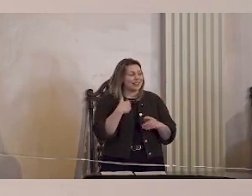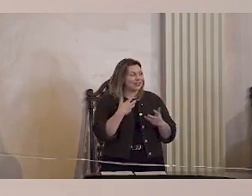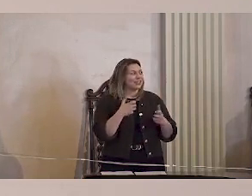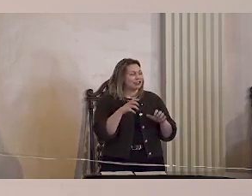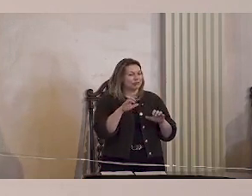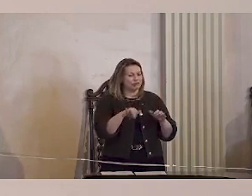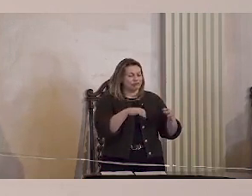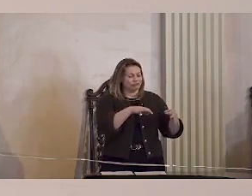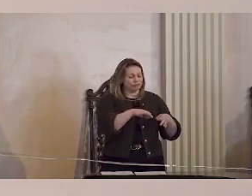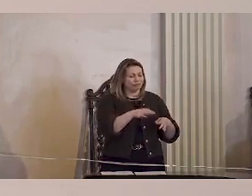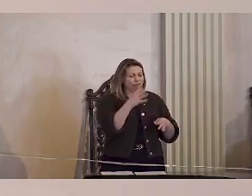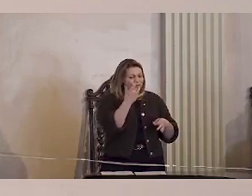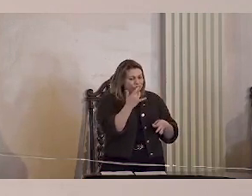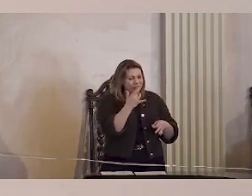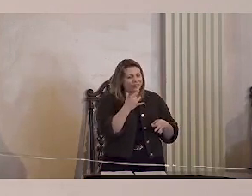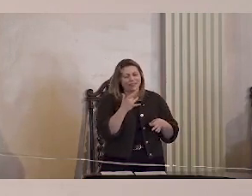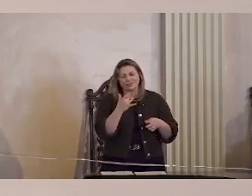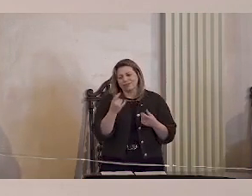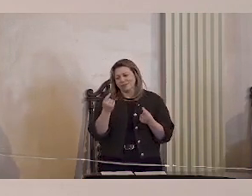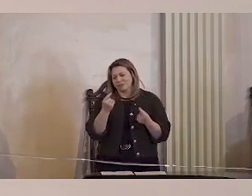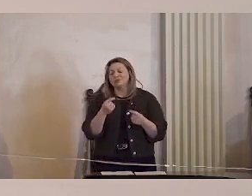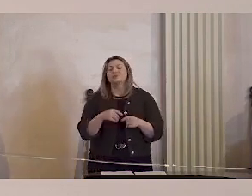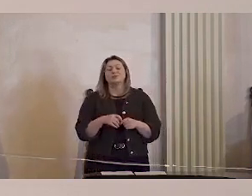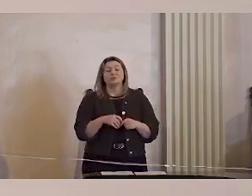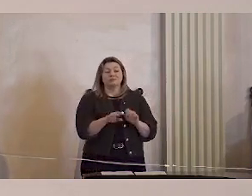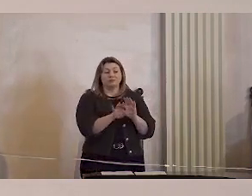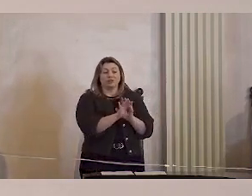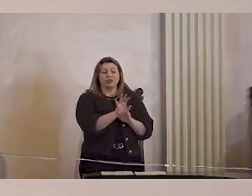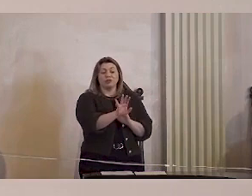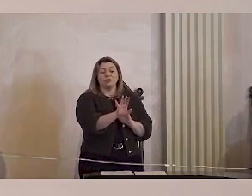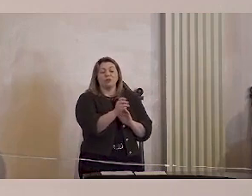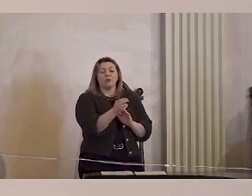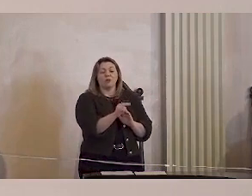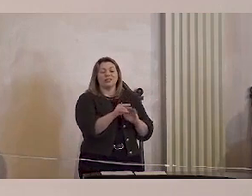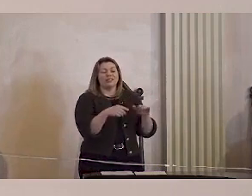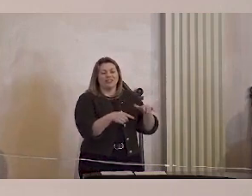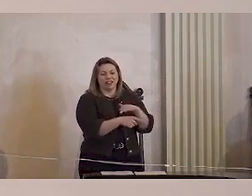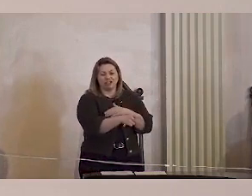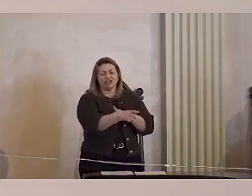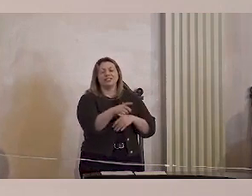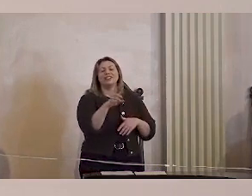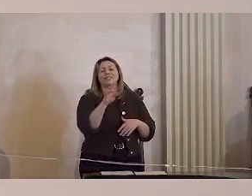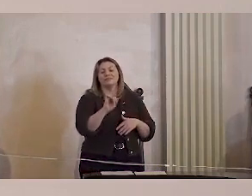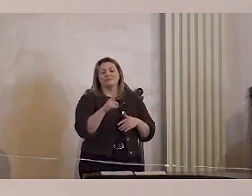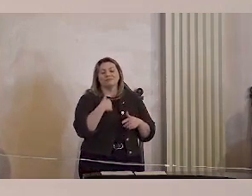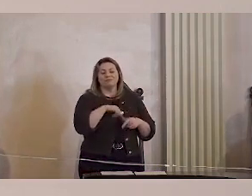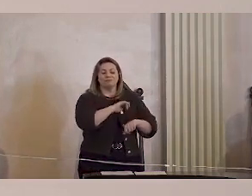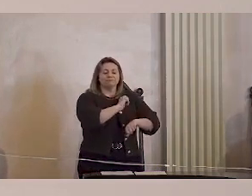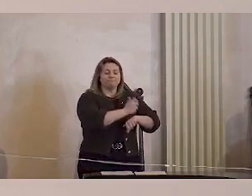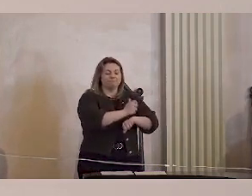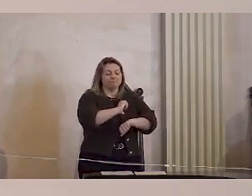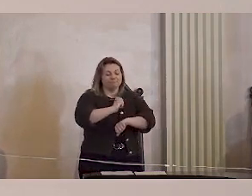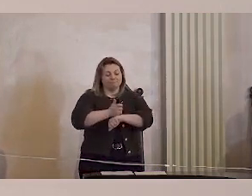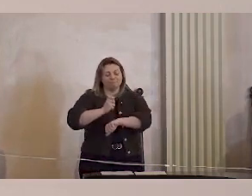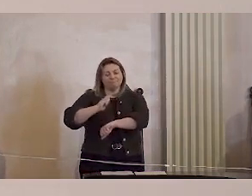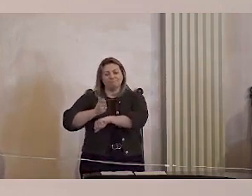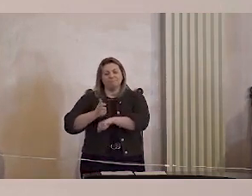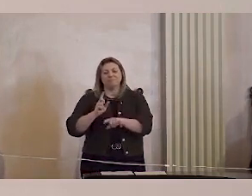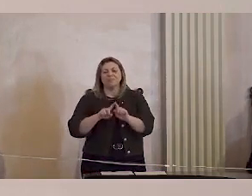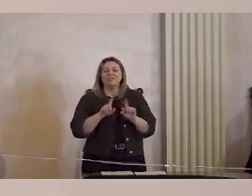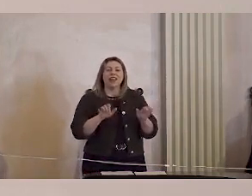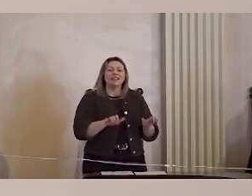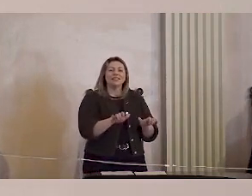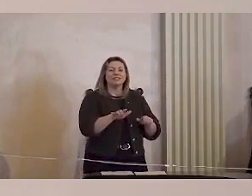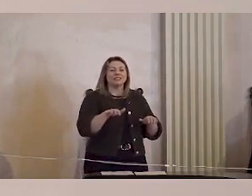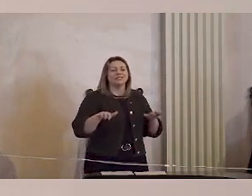and why we do it. Choose Your Own Adventure is where we set out different activities and